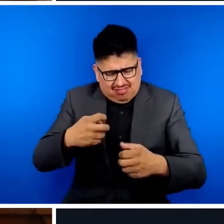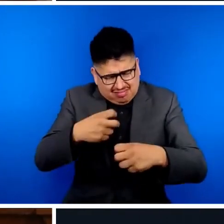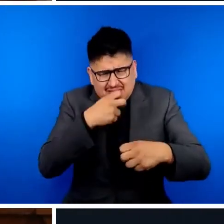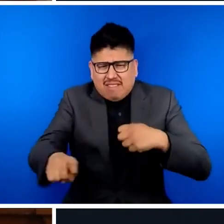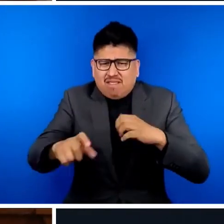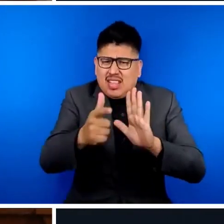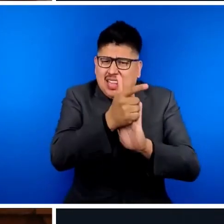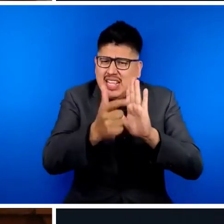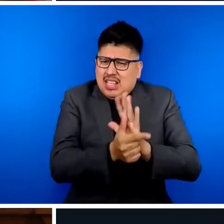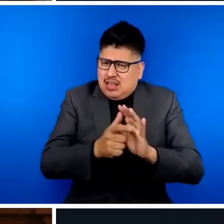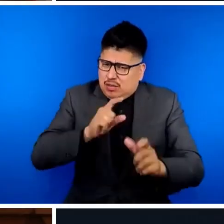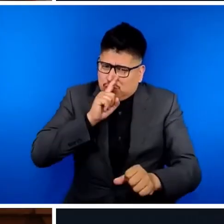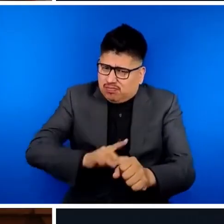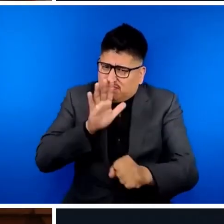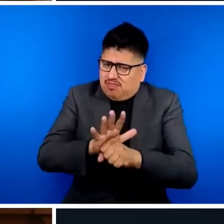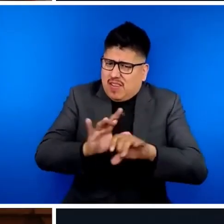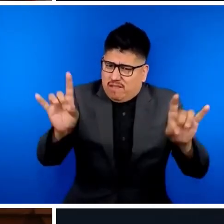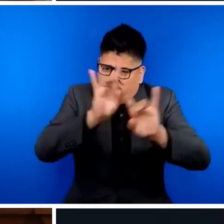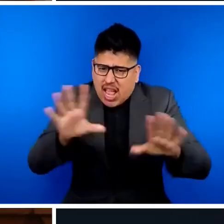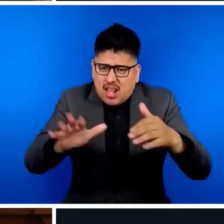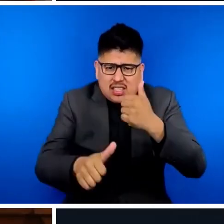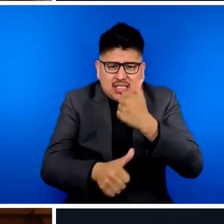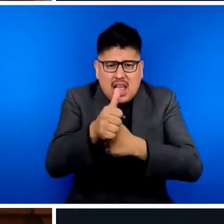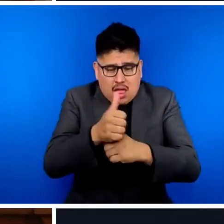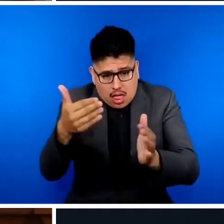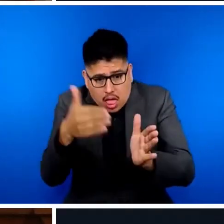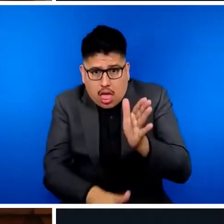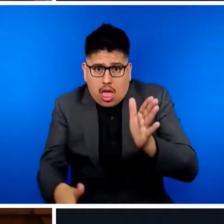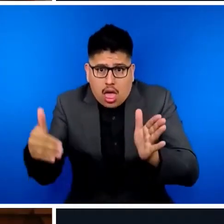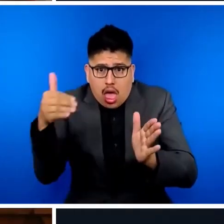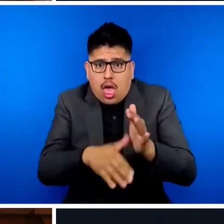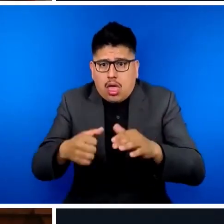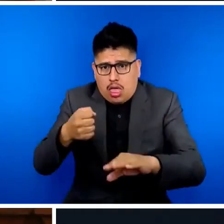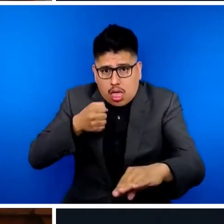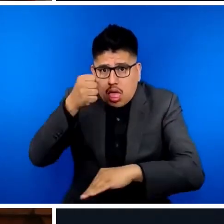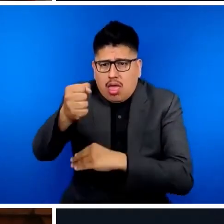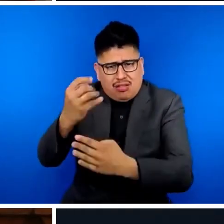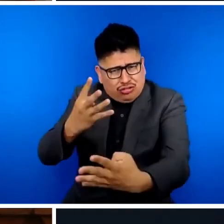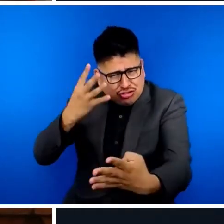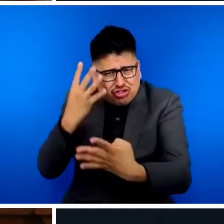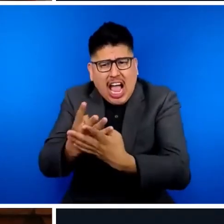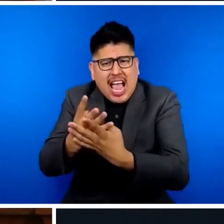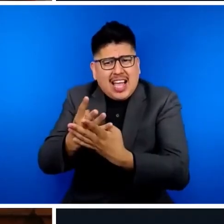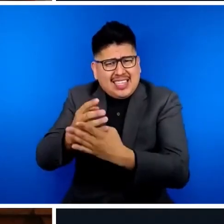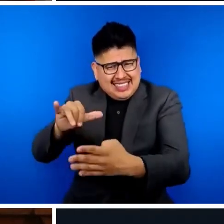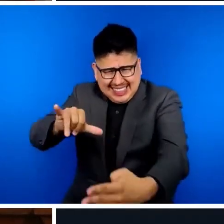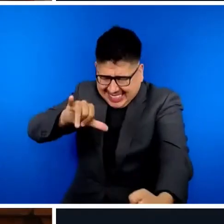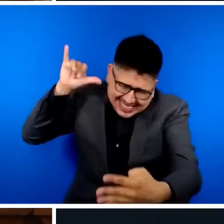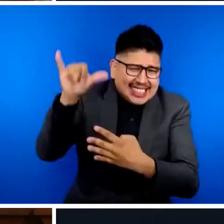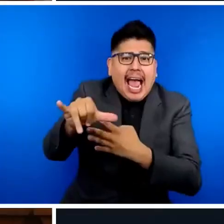dangerous repeat offenders are put behind bars, and importantly, that they stay there.